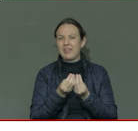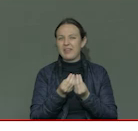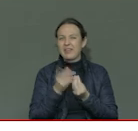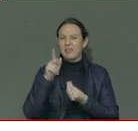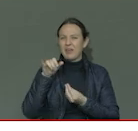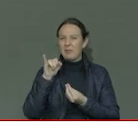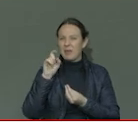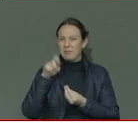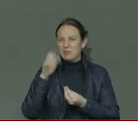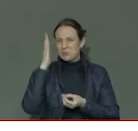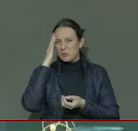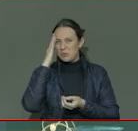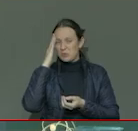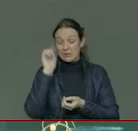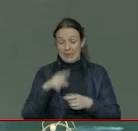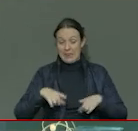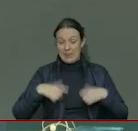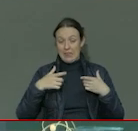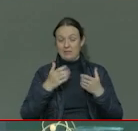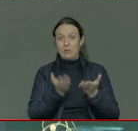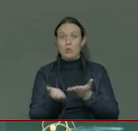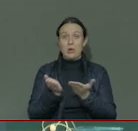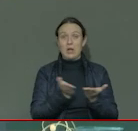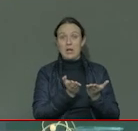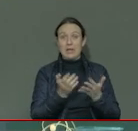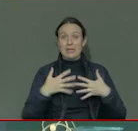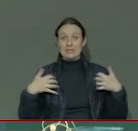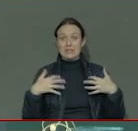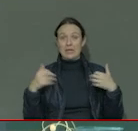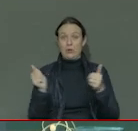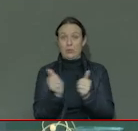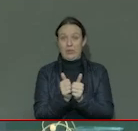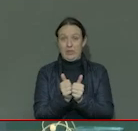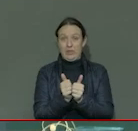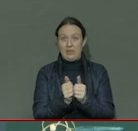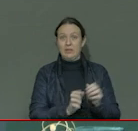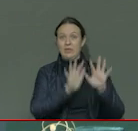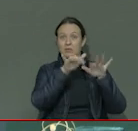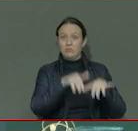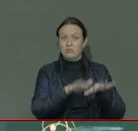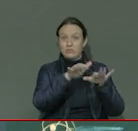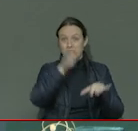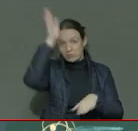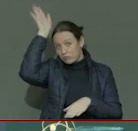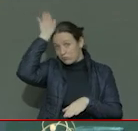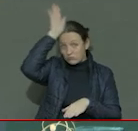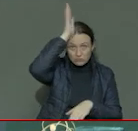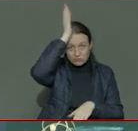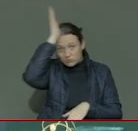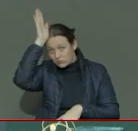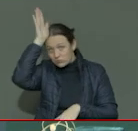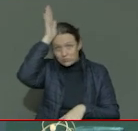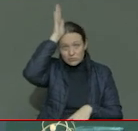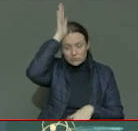Pi? On the lifeboat is the tiger. In the ocean, there are sharks. So he has to